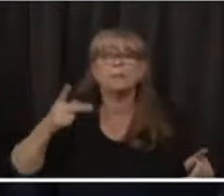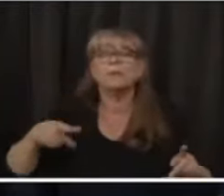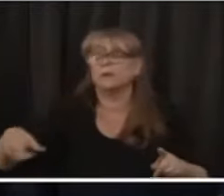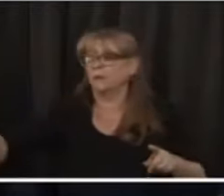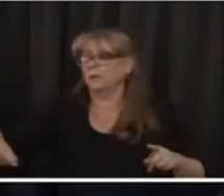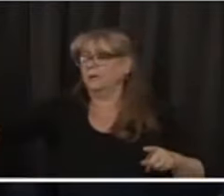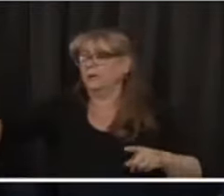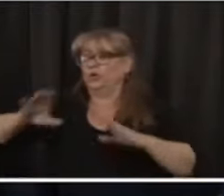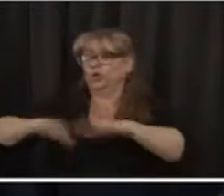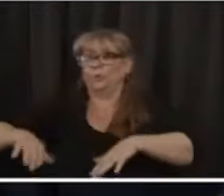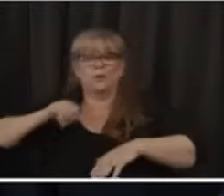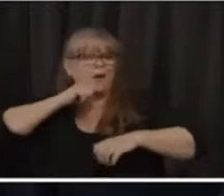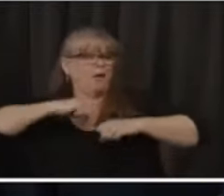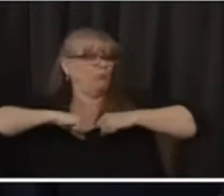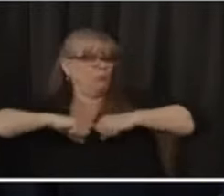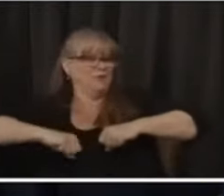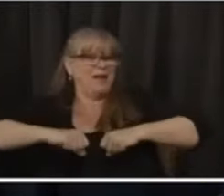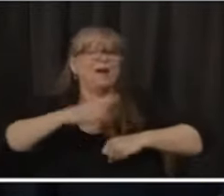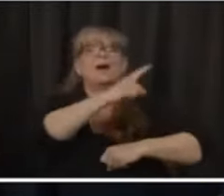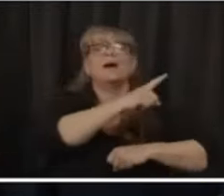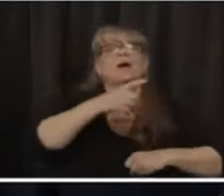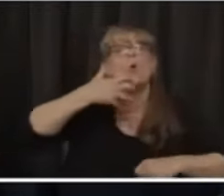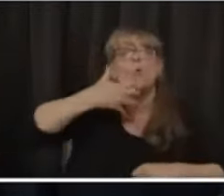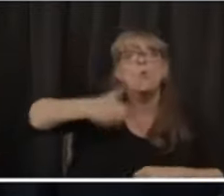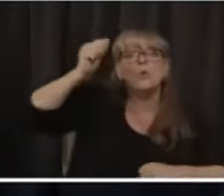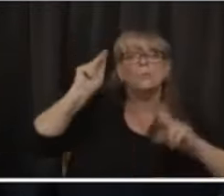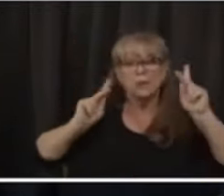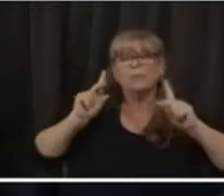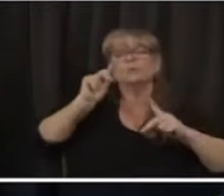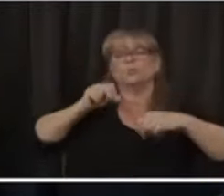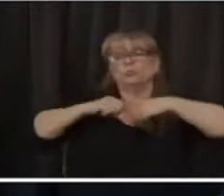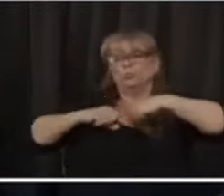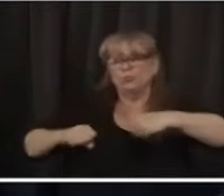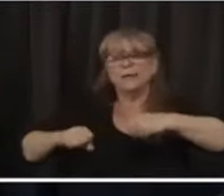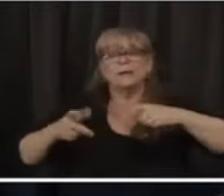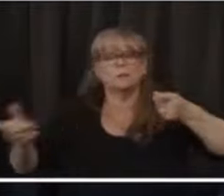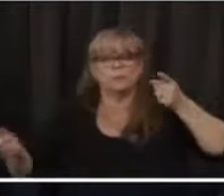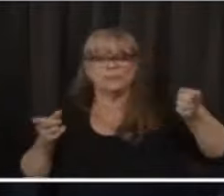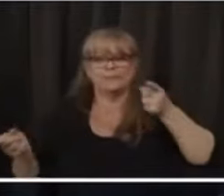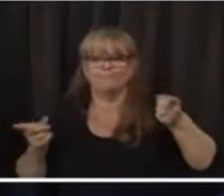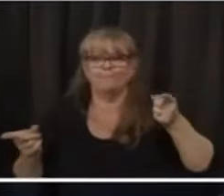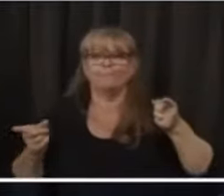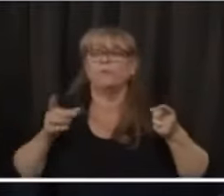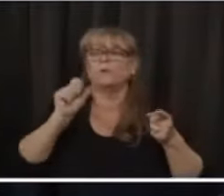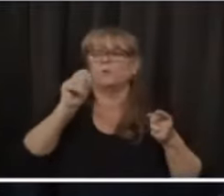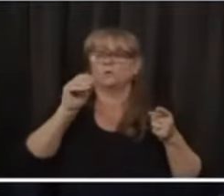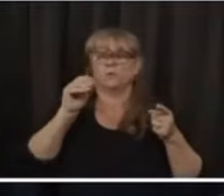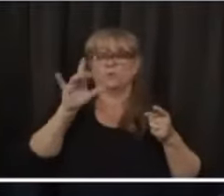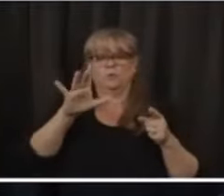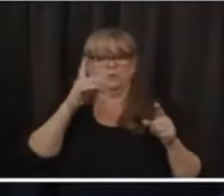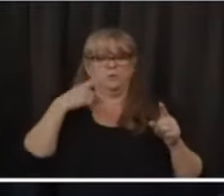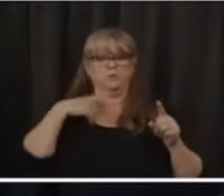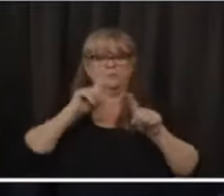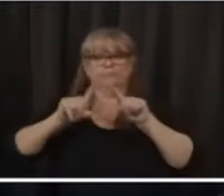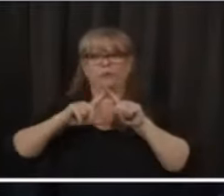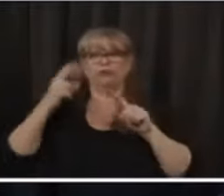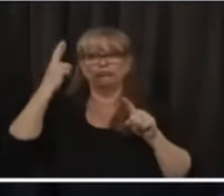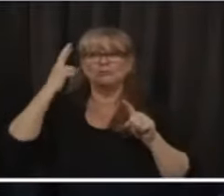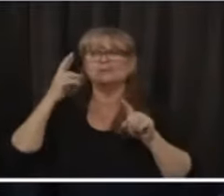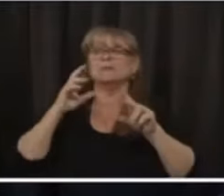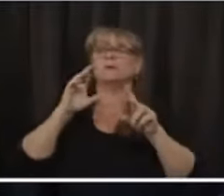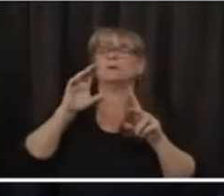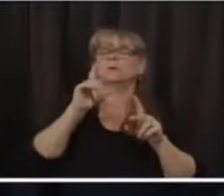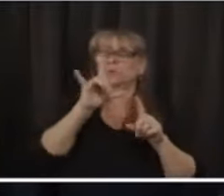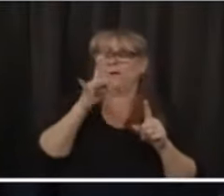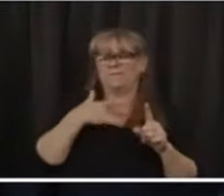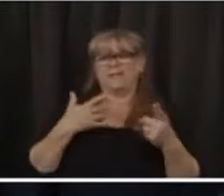young people don't have that level of protection. So, again, there's some of all of that in this. We are very confident that, the